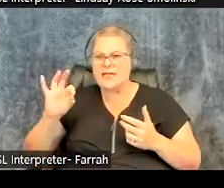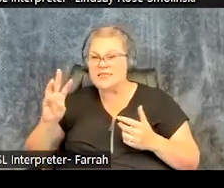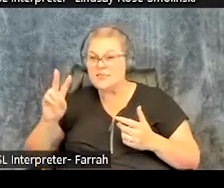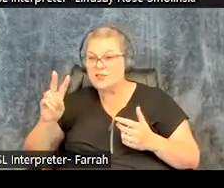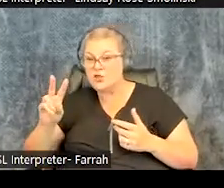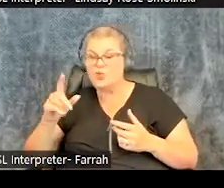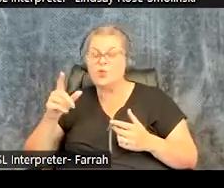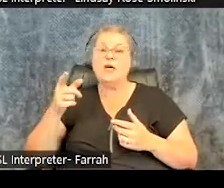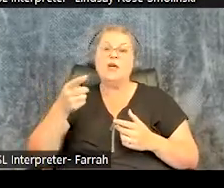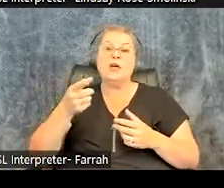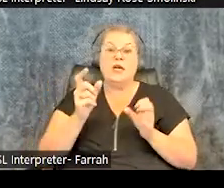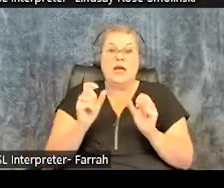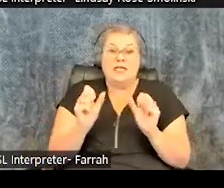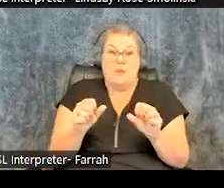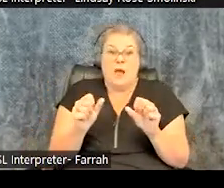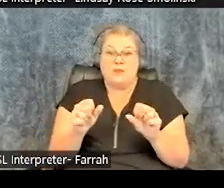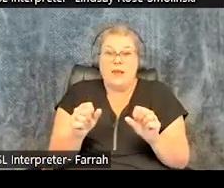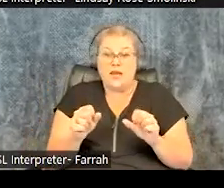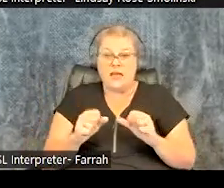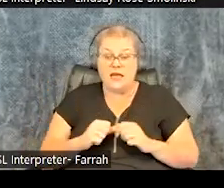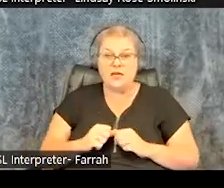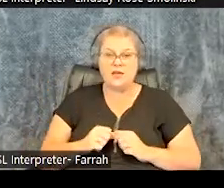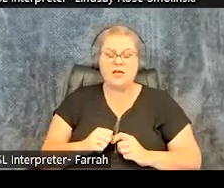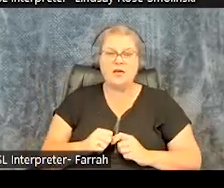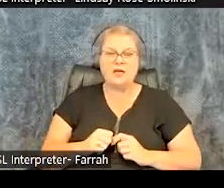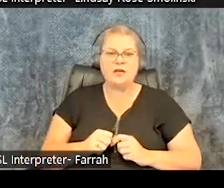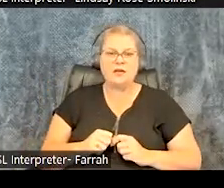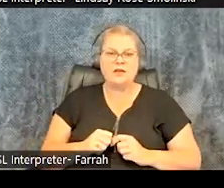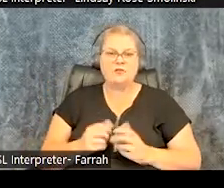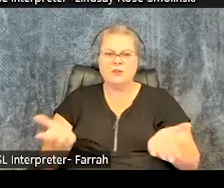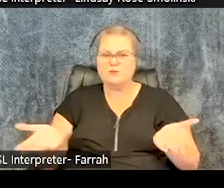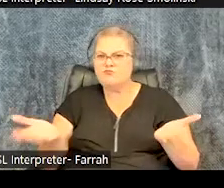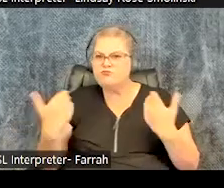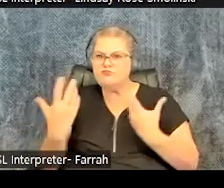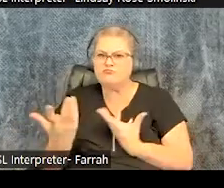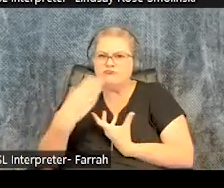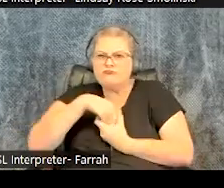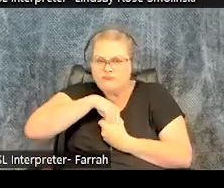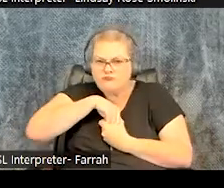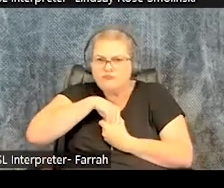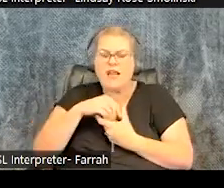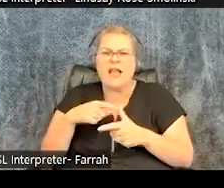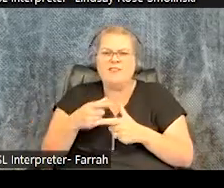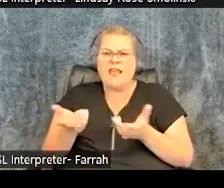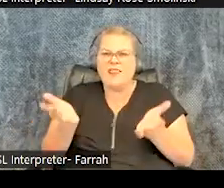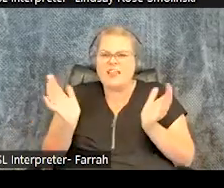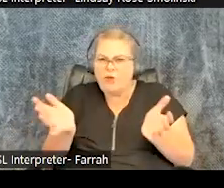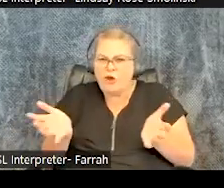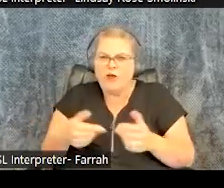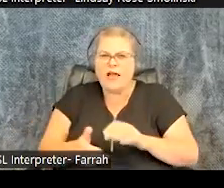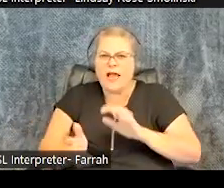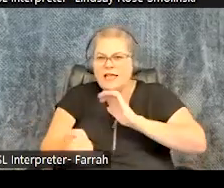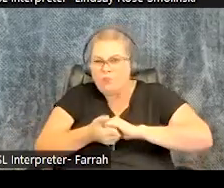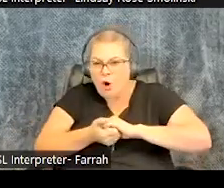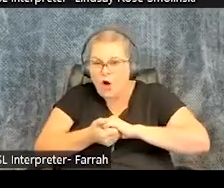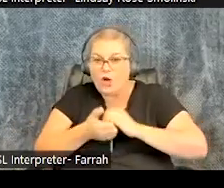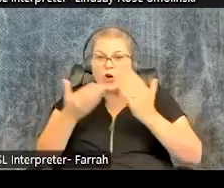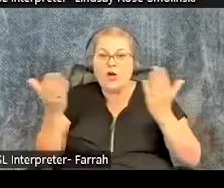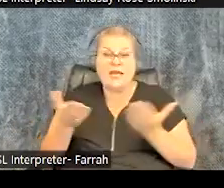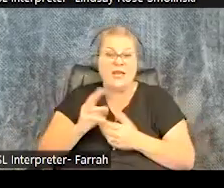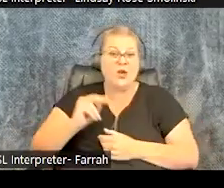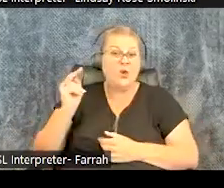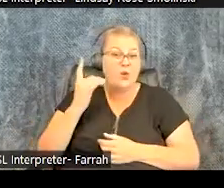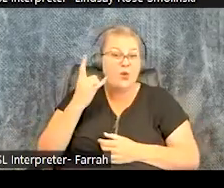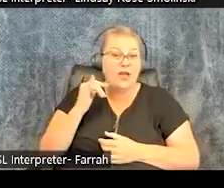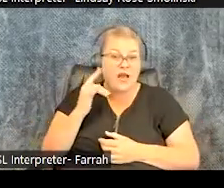a possibility, and bring it into your narrative, and let's talk and let's partner here in Northern California.